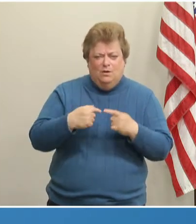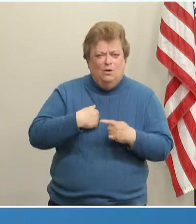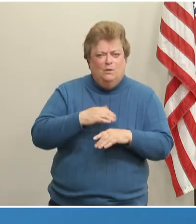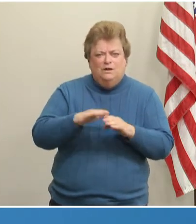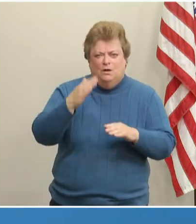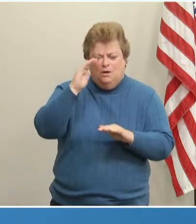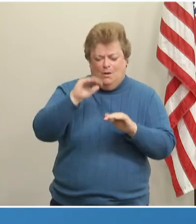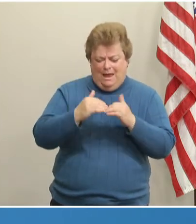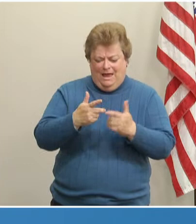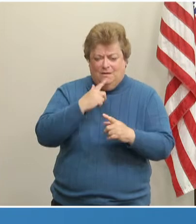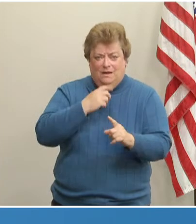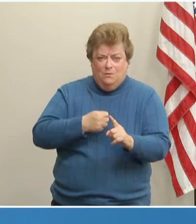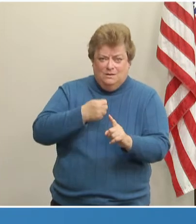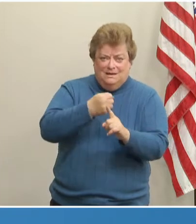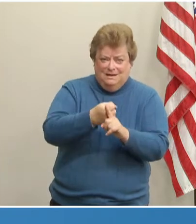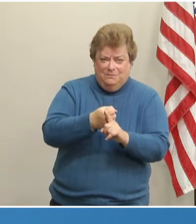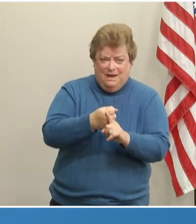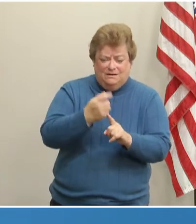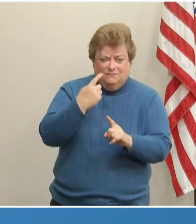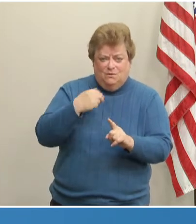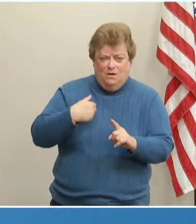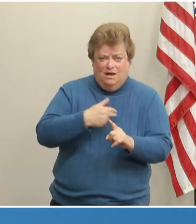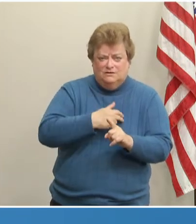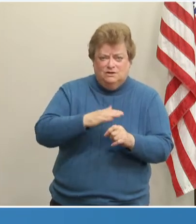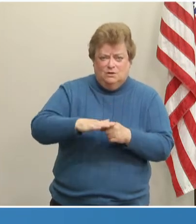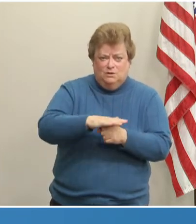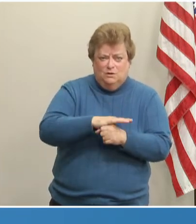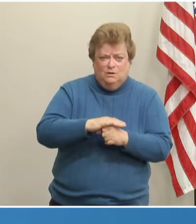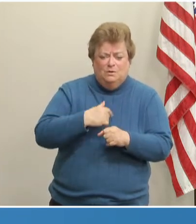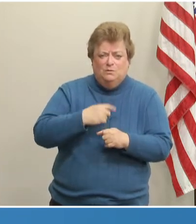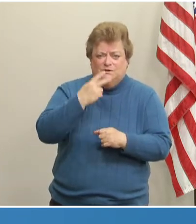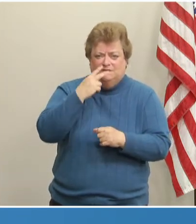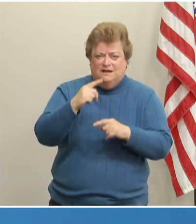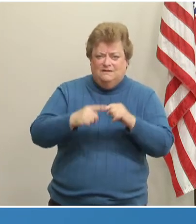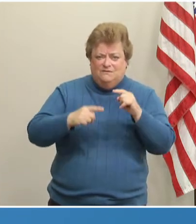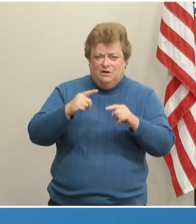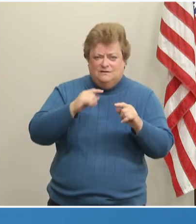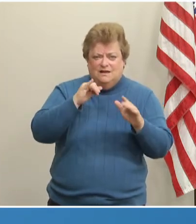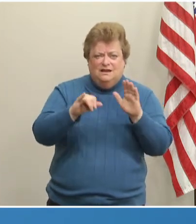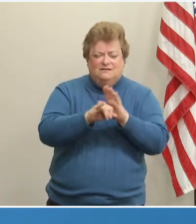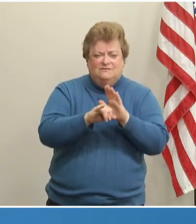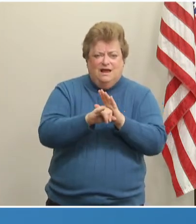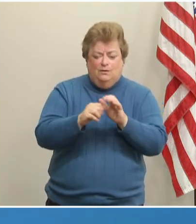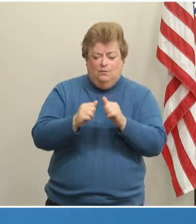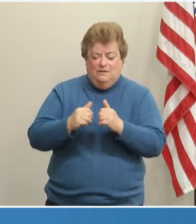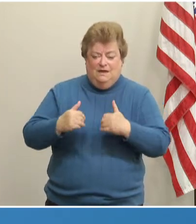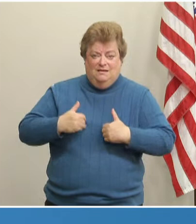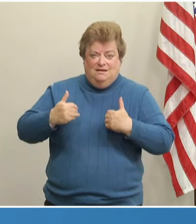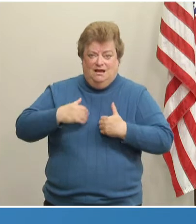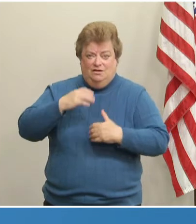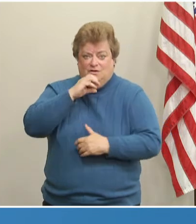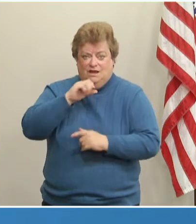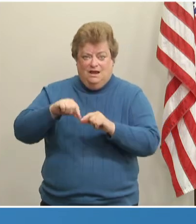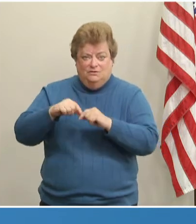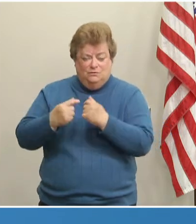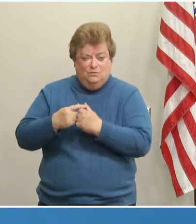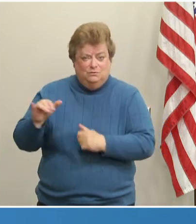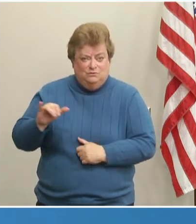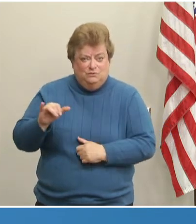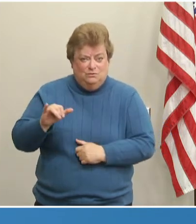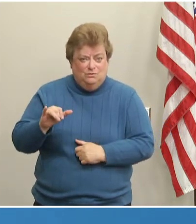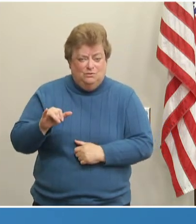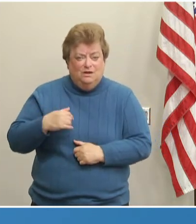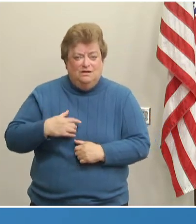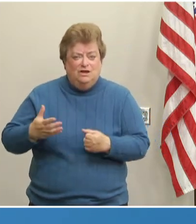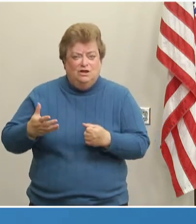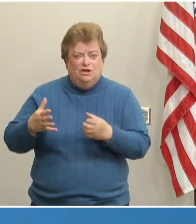these variants will have locally, but so far we are seeing variants identified in younger age groups as well. A total